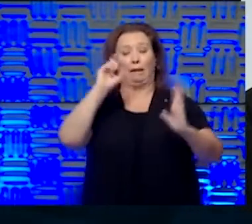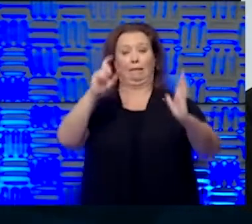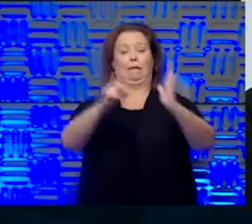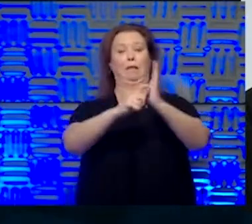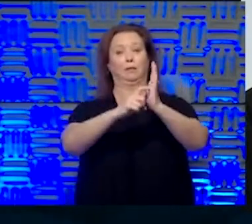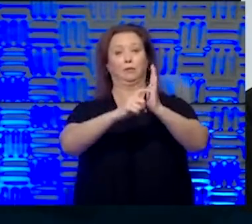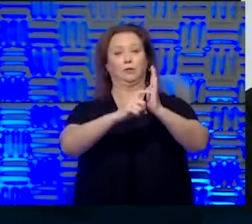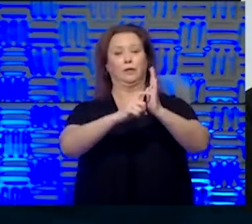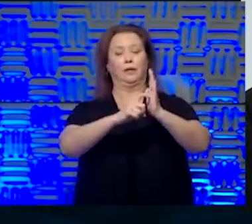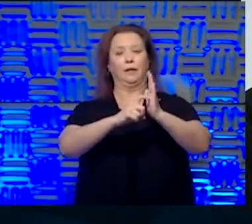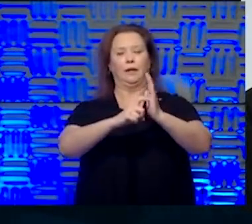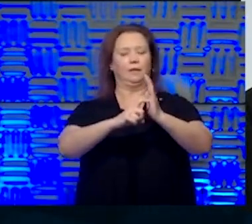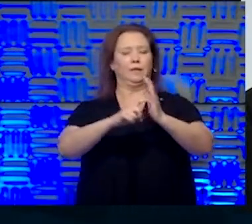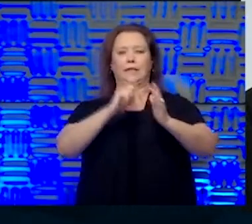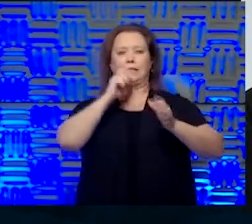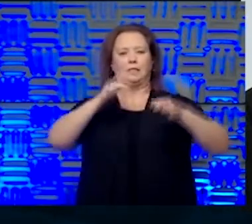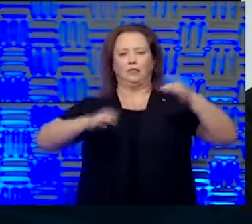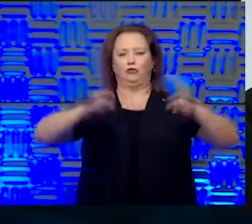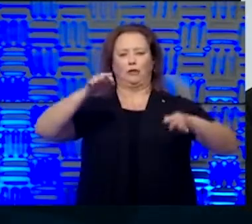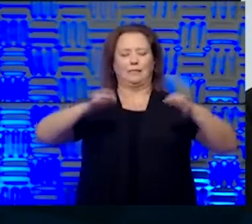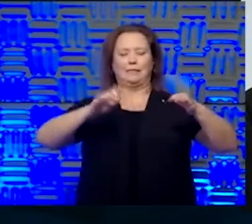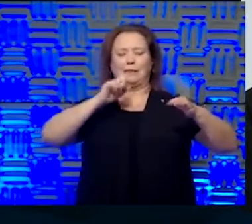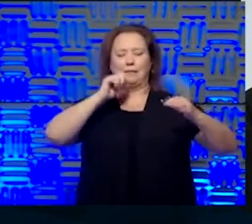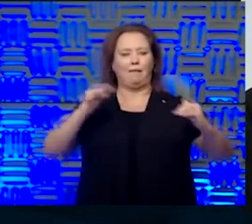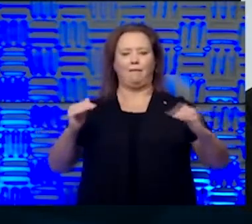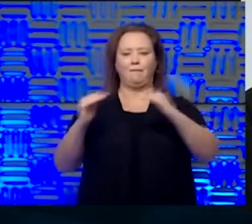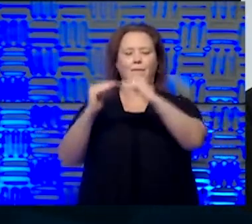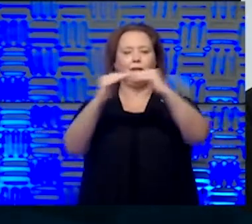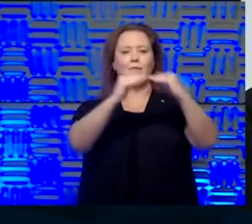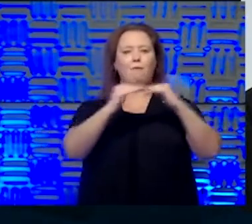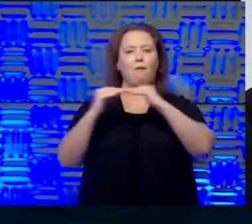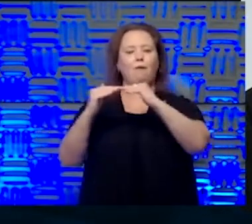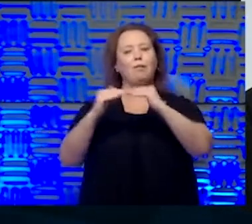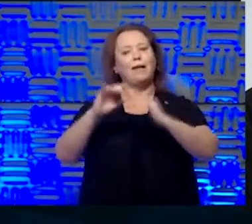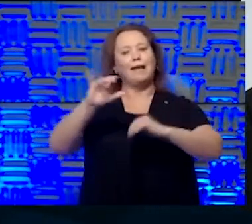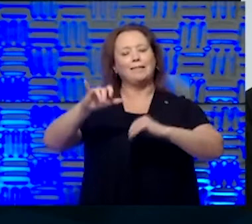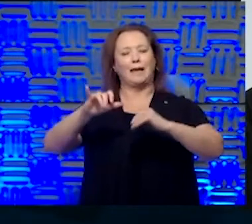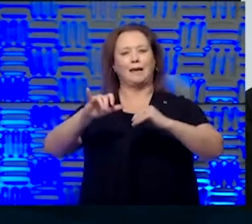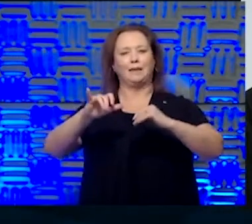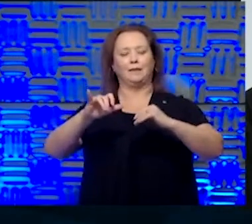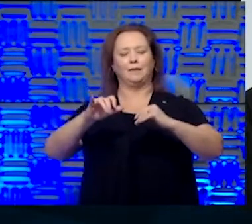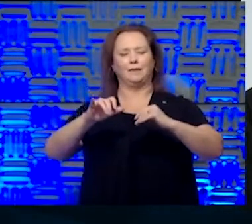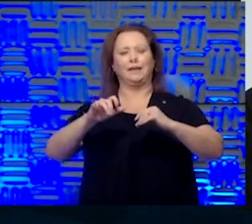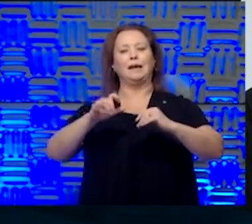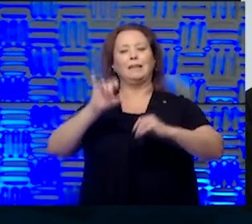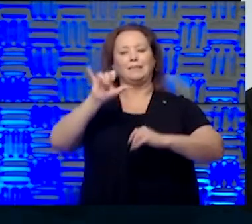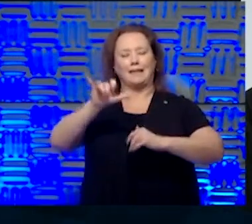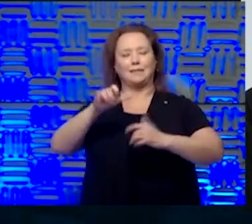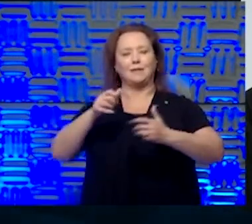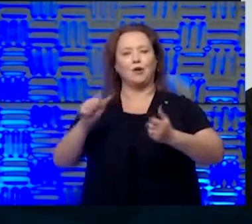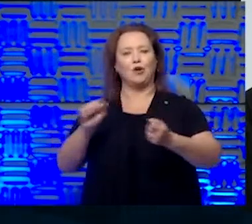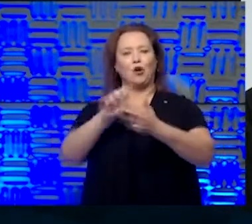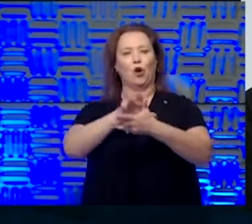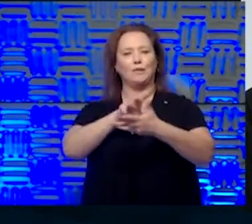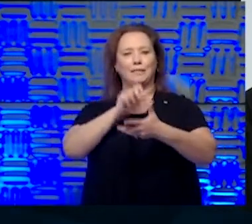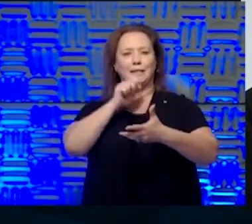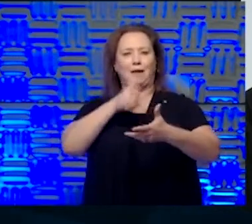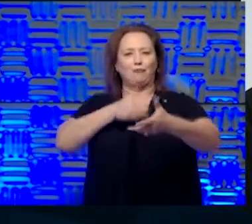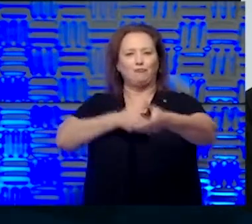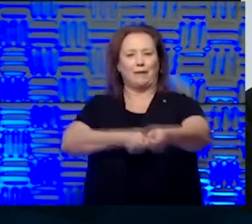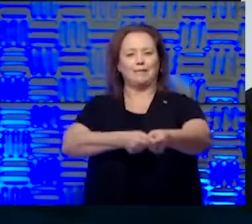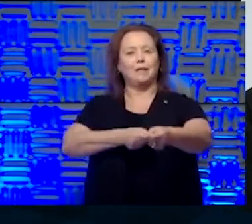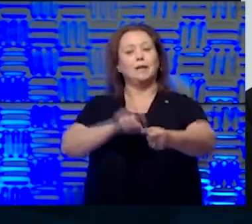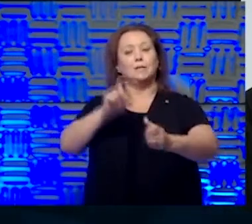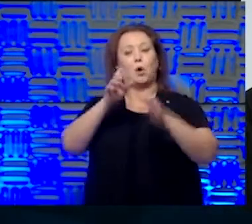past injustice, which has really created a sense of distrust. And so it's important that we acknowledge